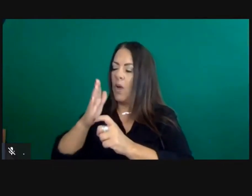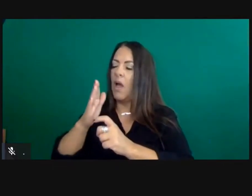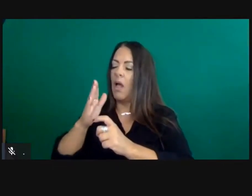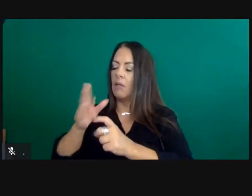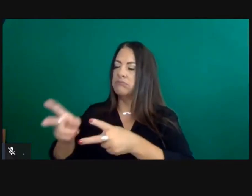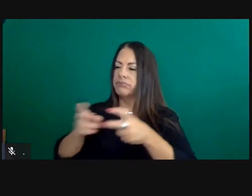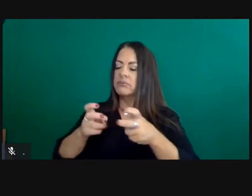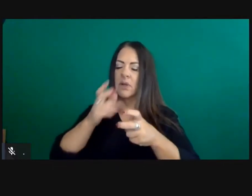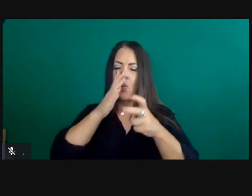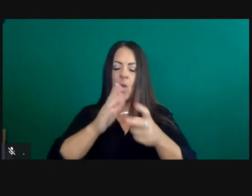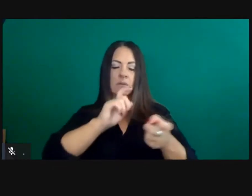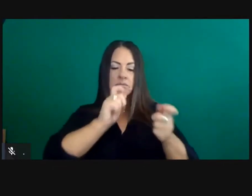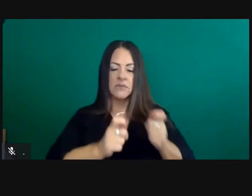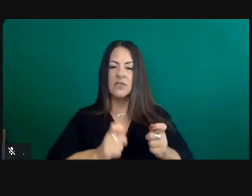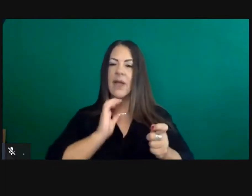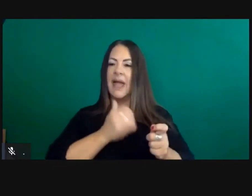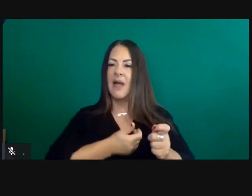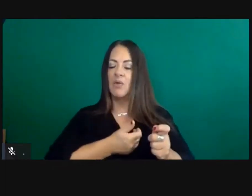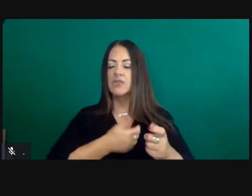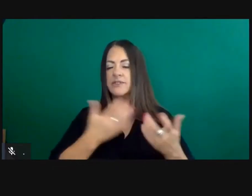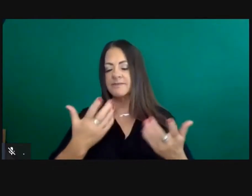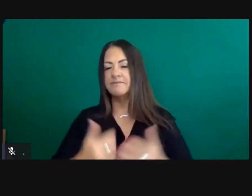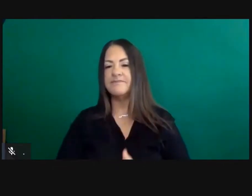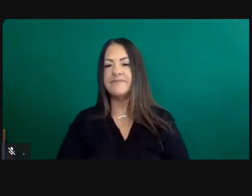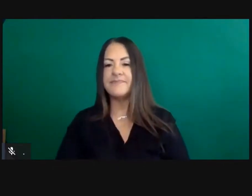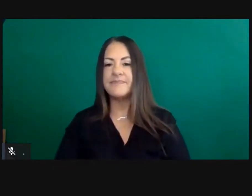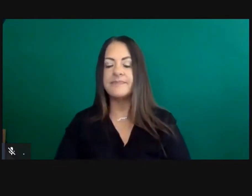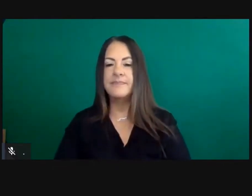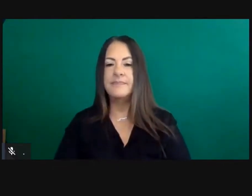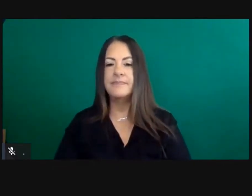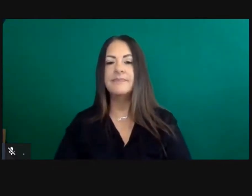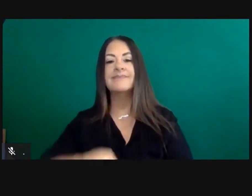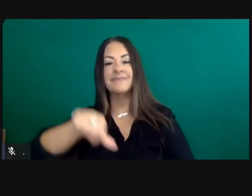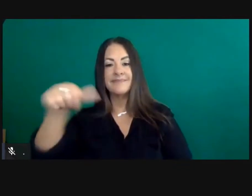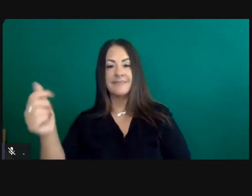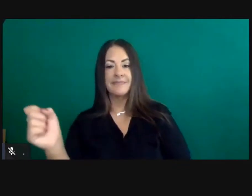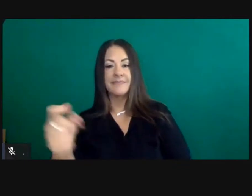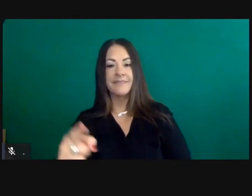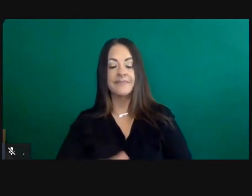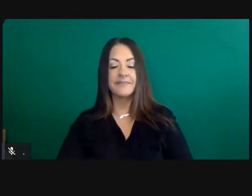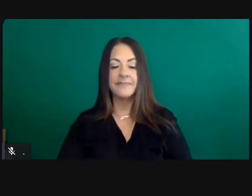that as well. Paul Sijan, San Diego Union Tribune.